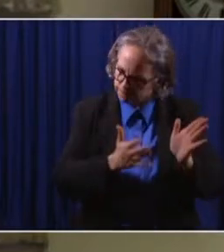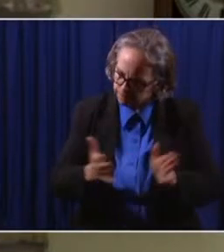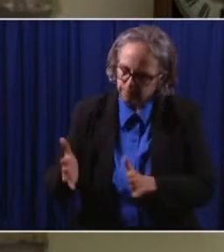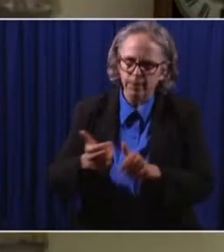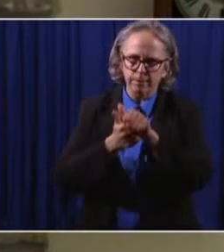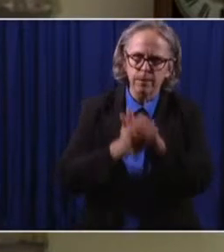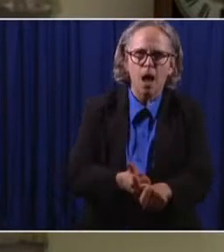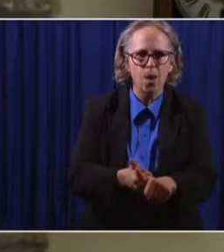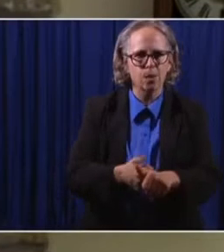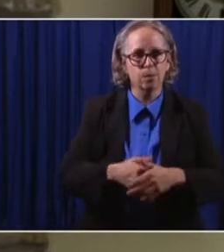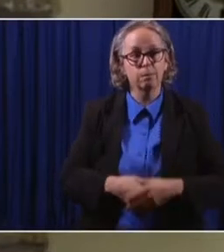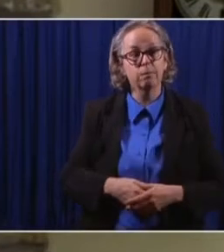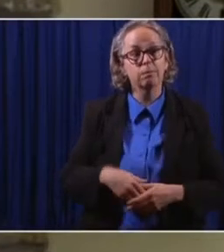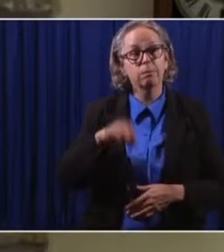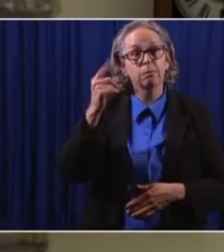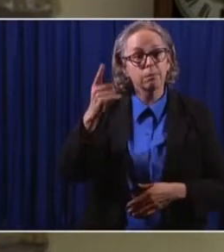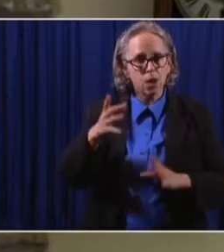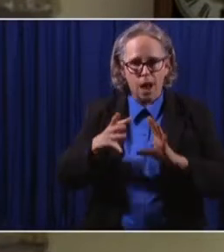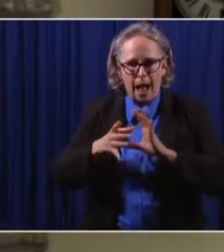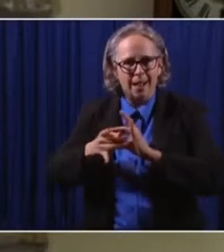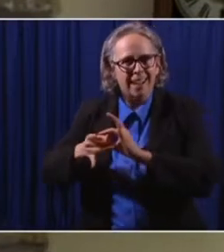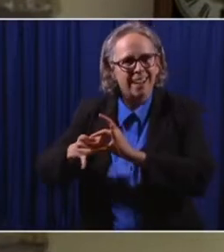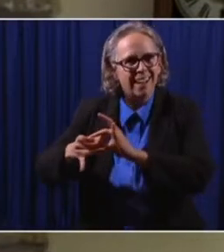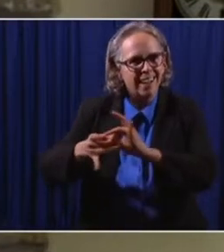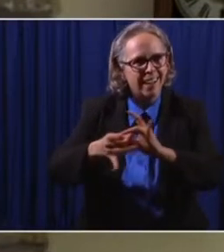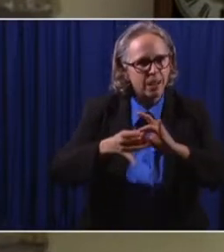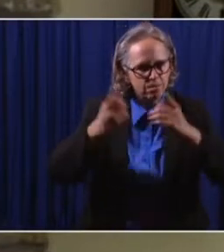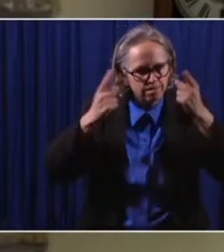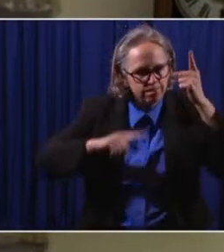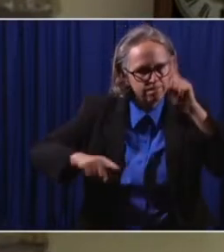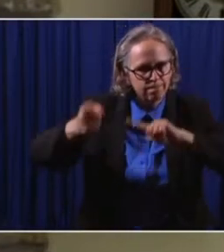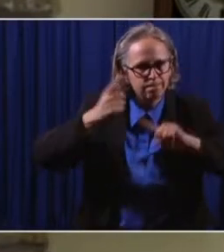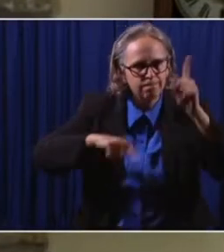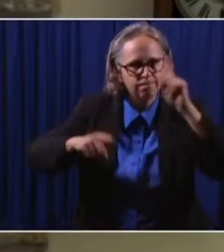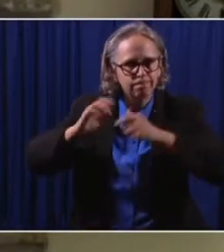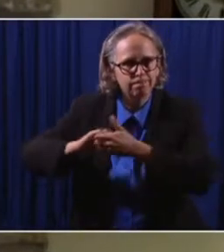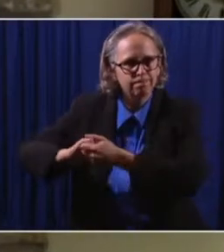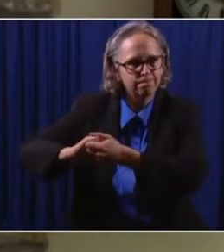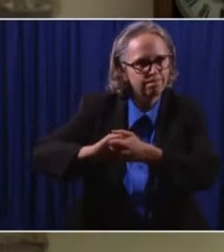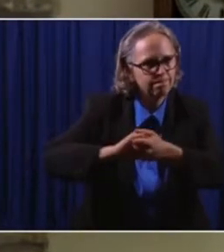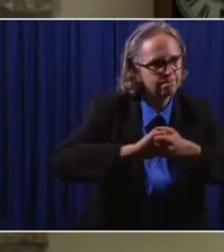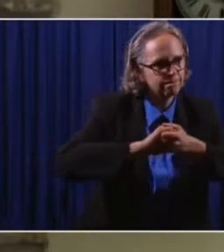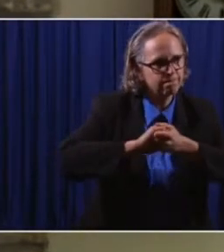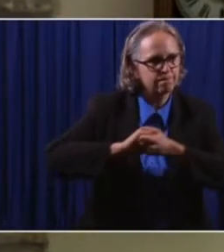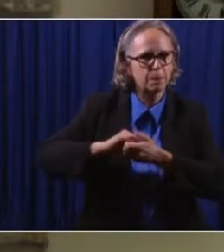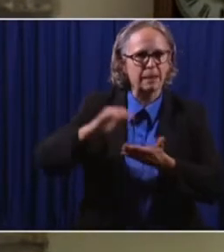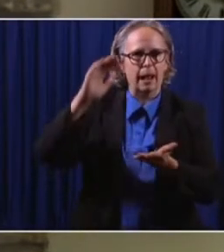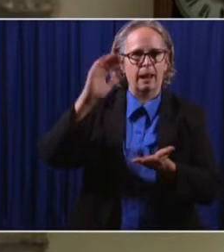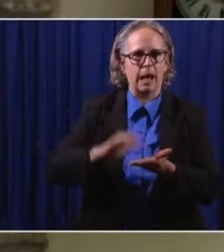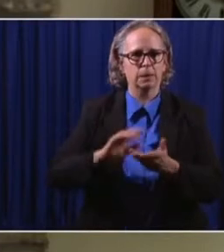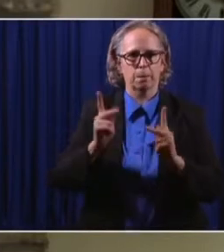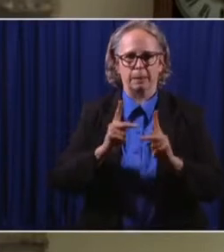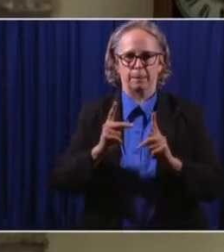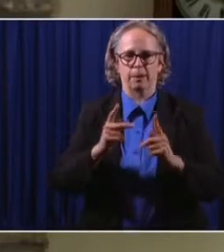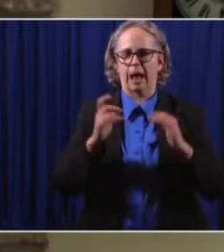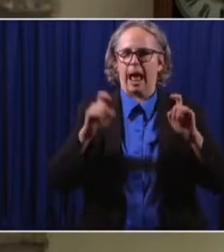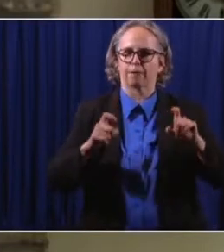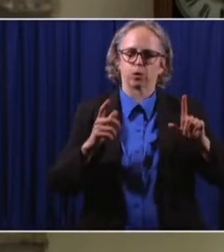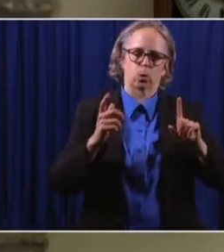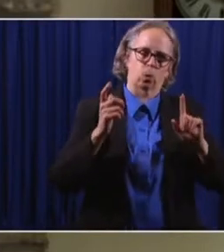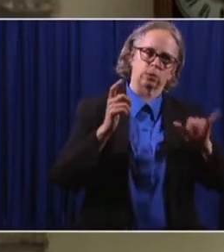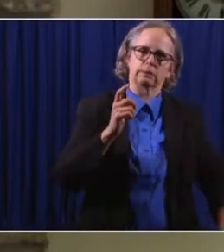cooperation can result in fewer people being quarantined. We've seen examples occasionally when there's